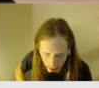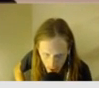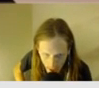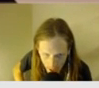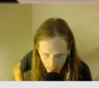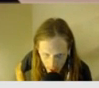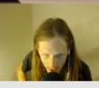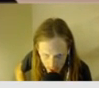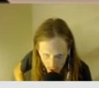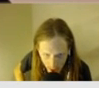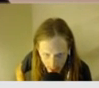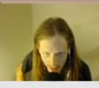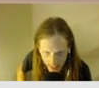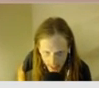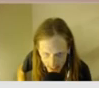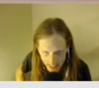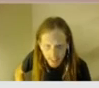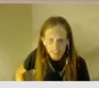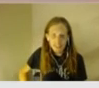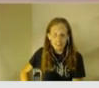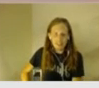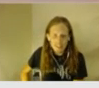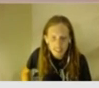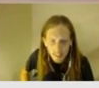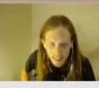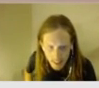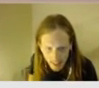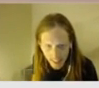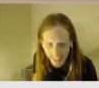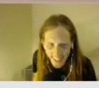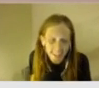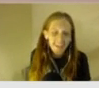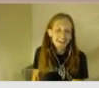start crying, by the way, as you talk. Oh, for sure. And start hating my work even more than I do.